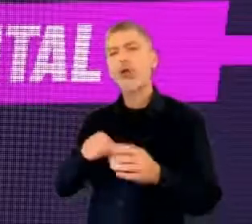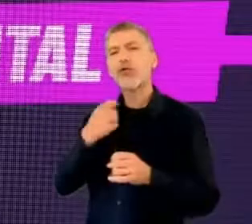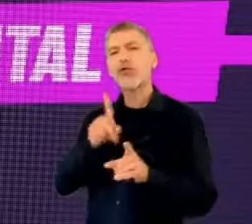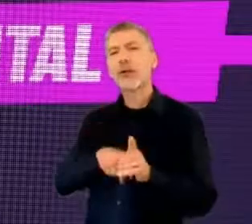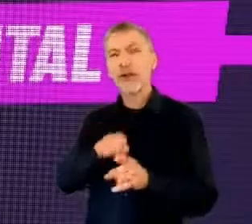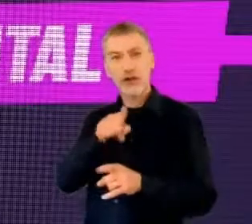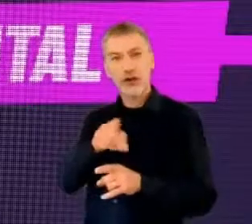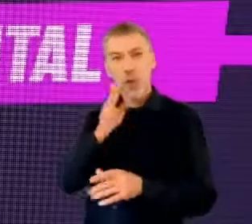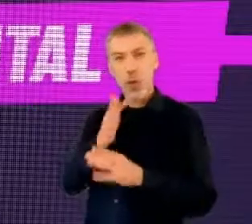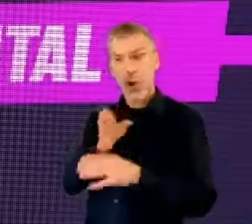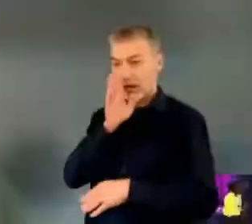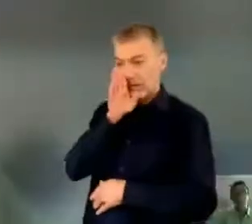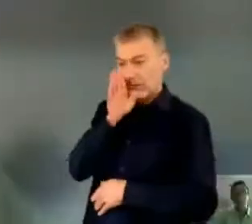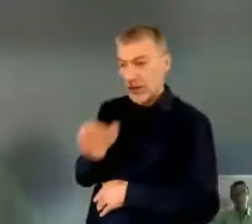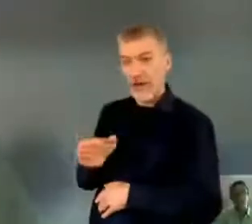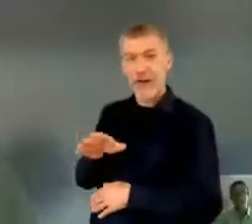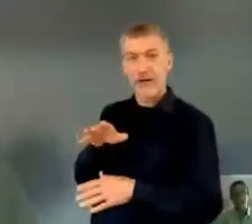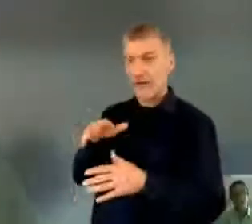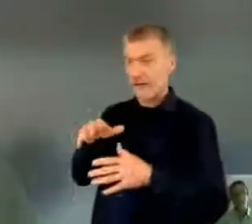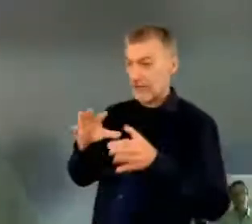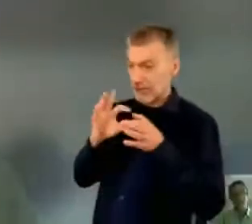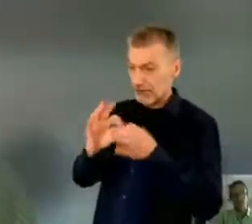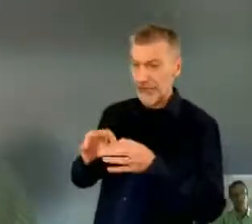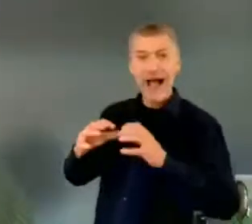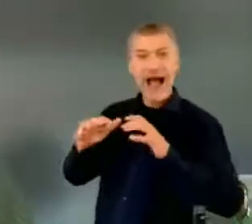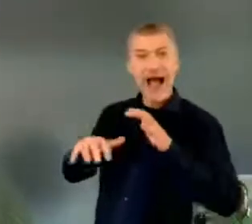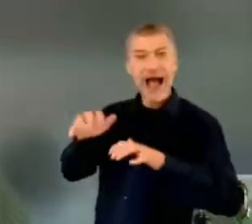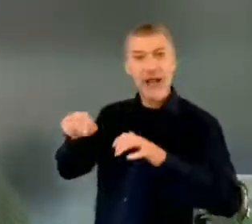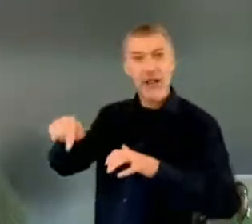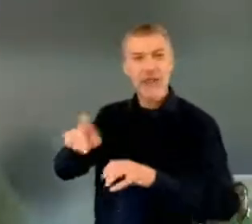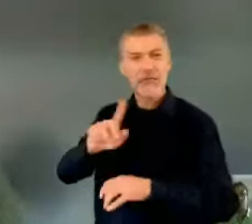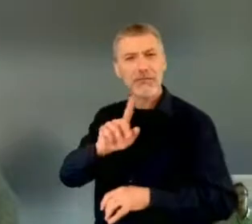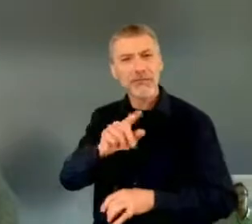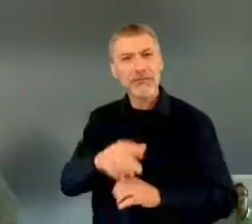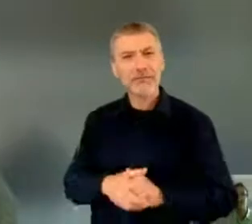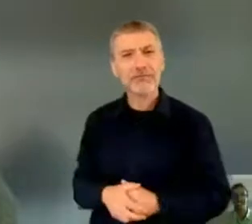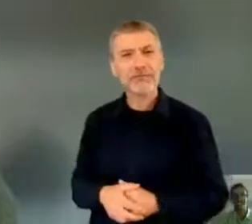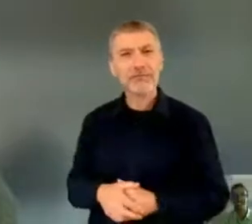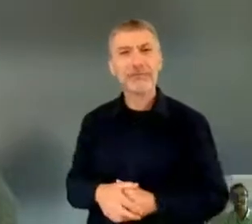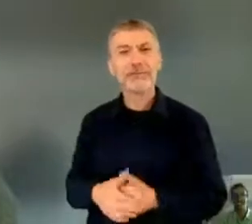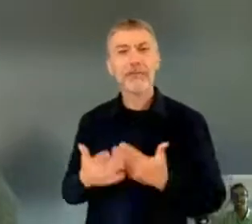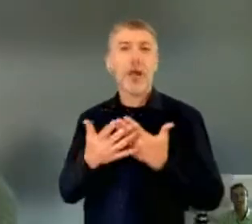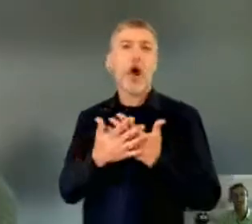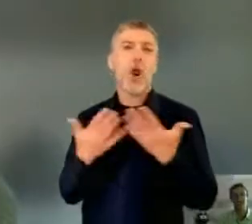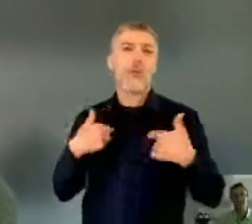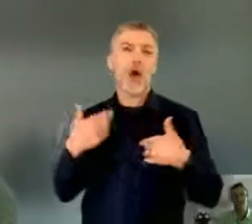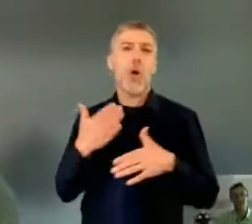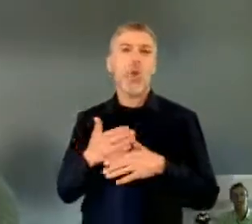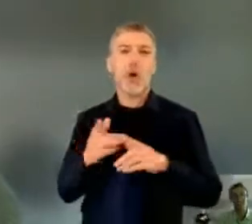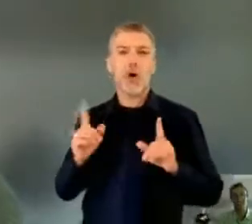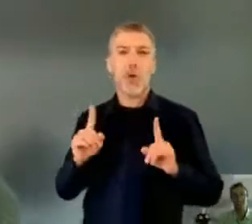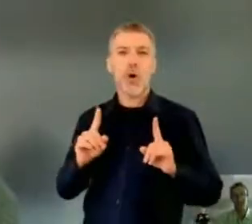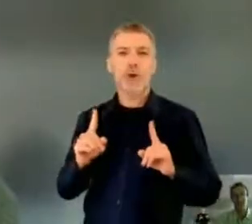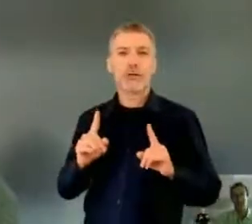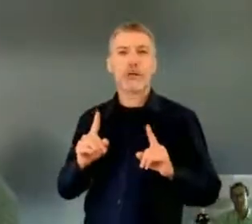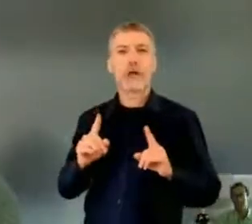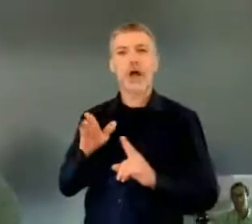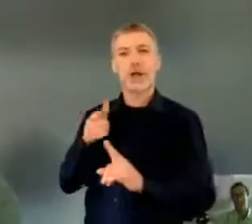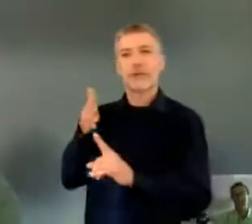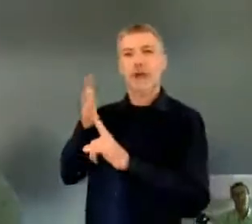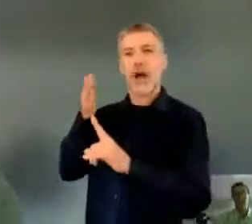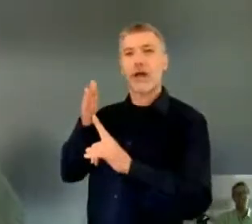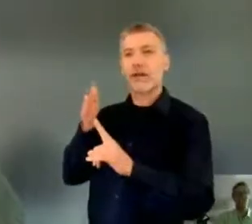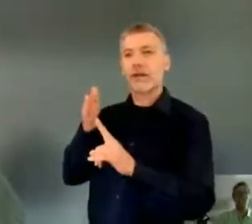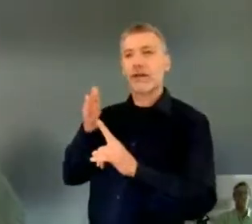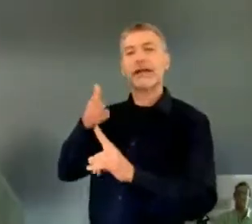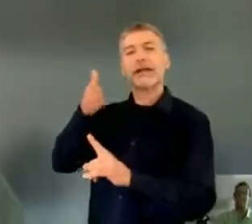animals? We do, yeah. So a lot of our work will be targeted species surveys. So as I